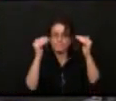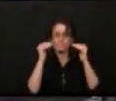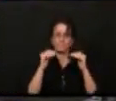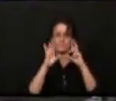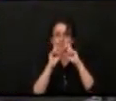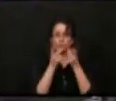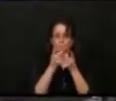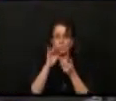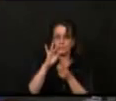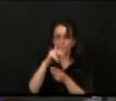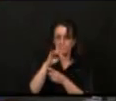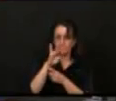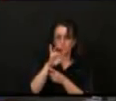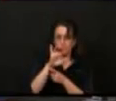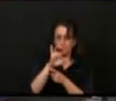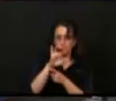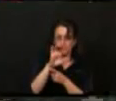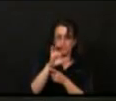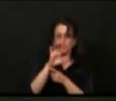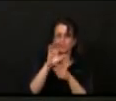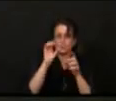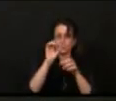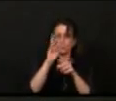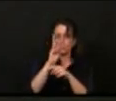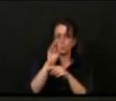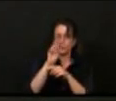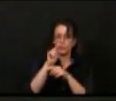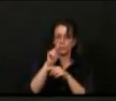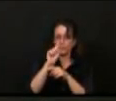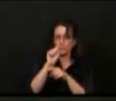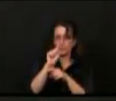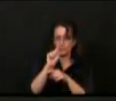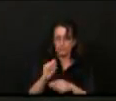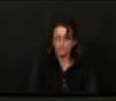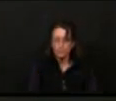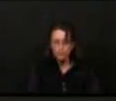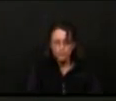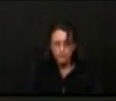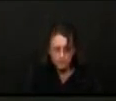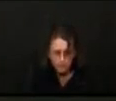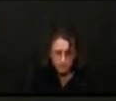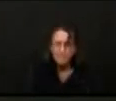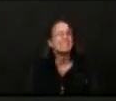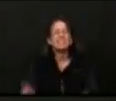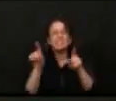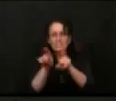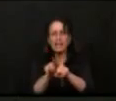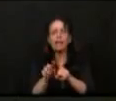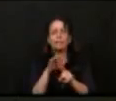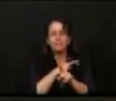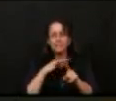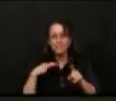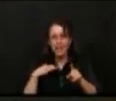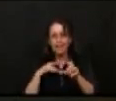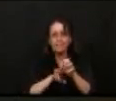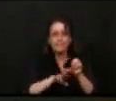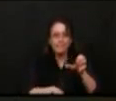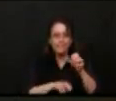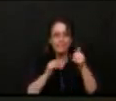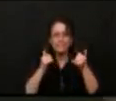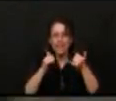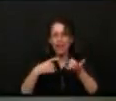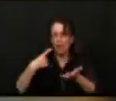So we're here for next a staffing level review for a hire at Department of